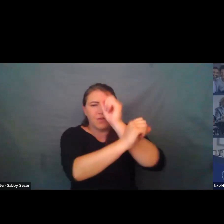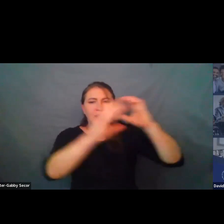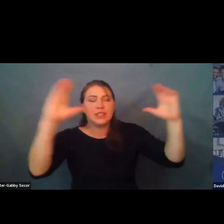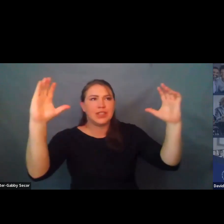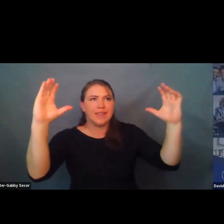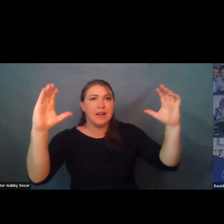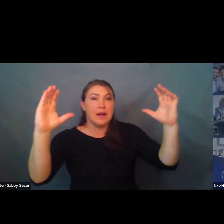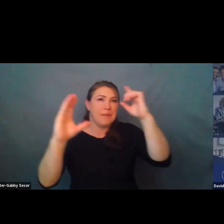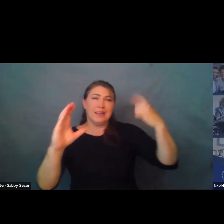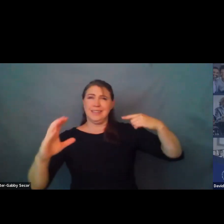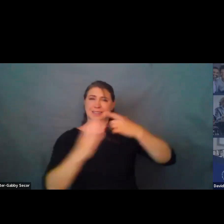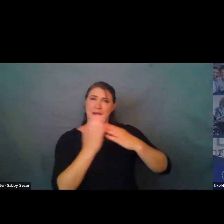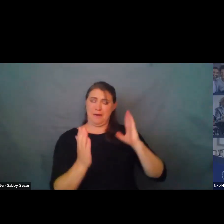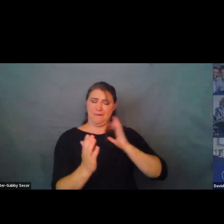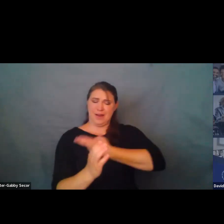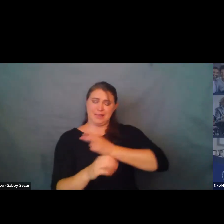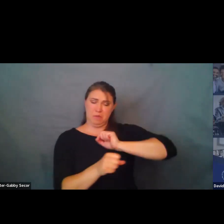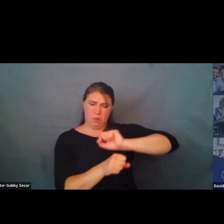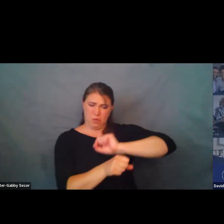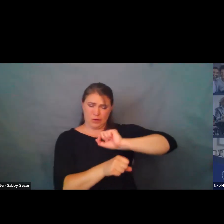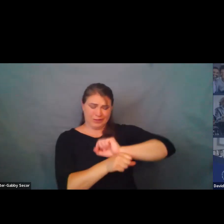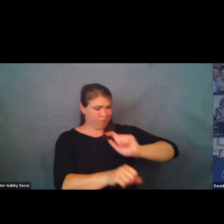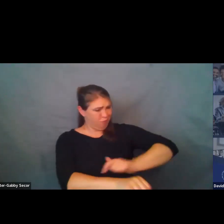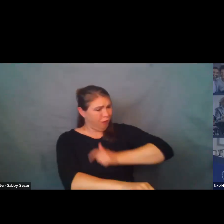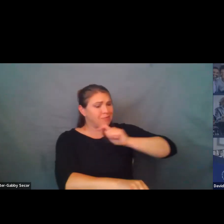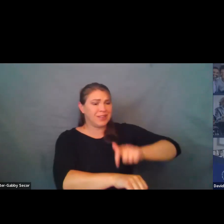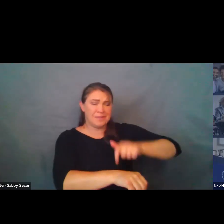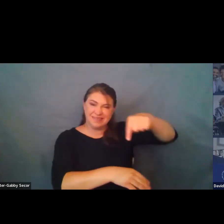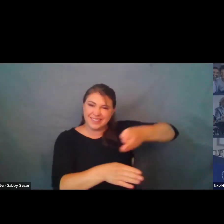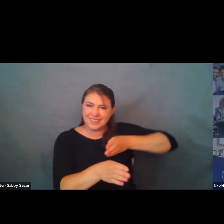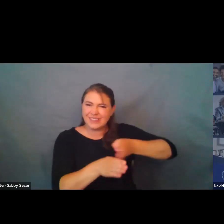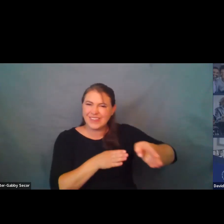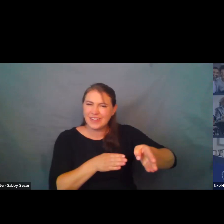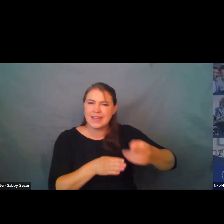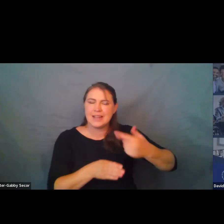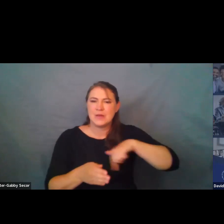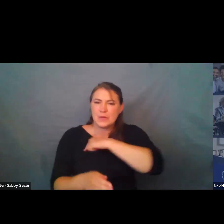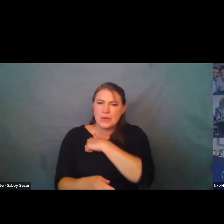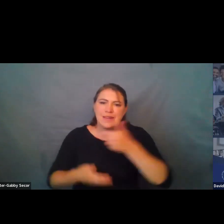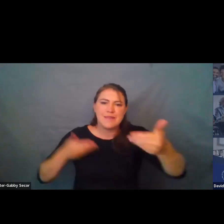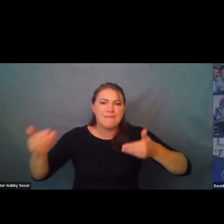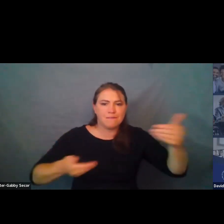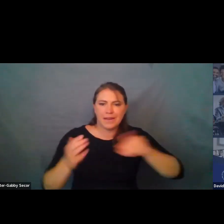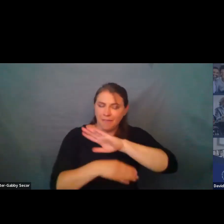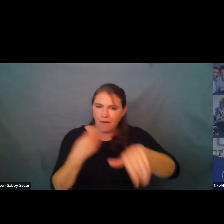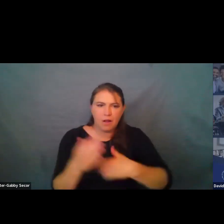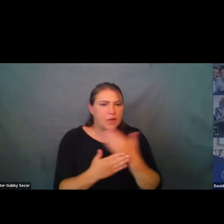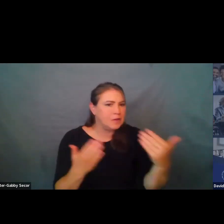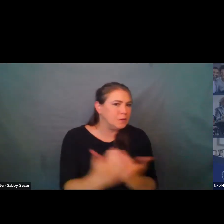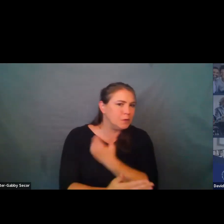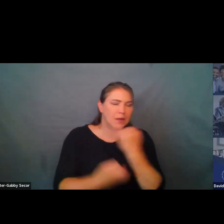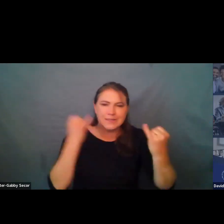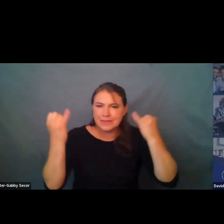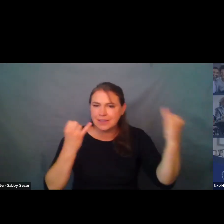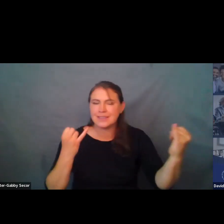have been in the field for years are now feeling. So with that in mind, I invite you to help me welcome our industry panelists,